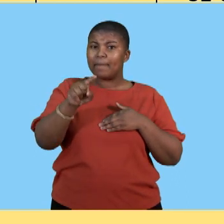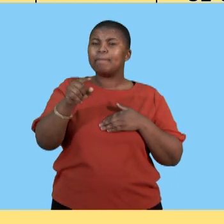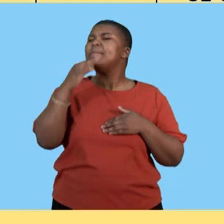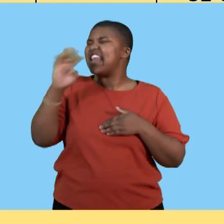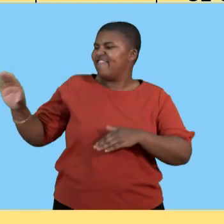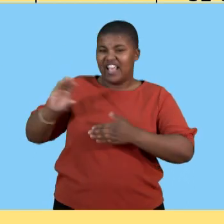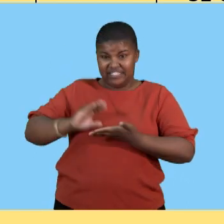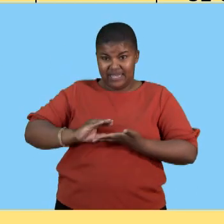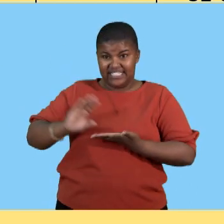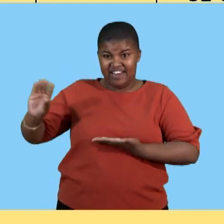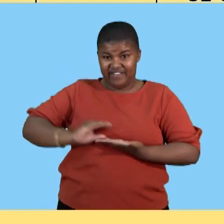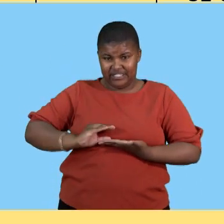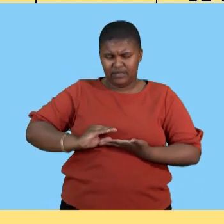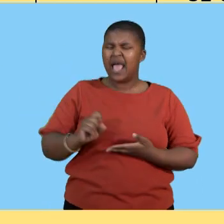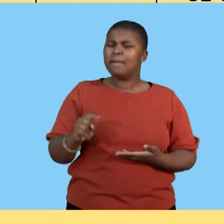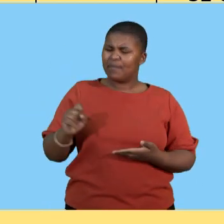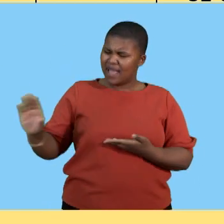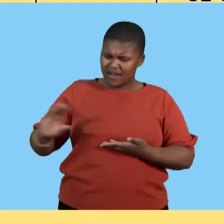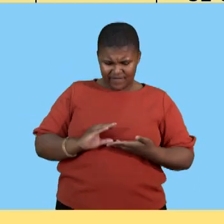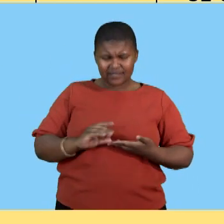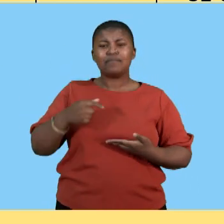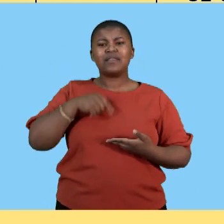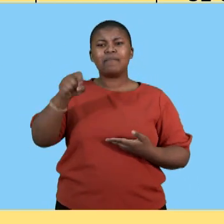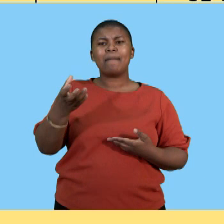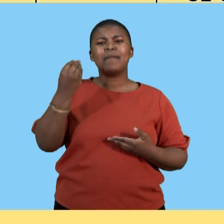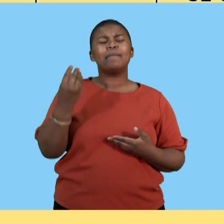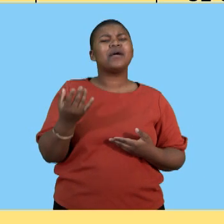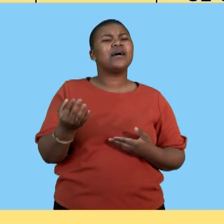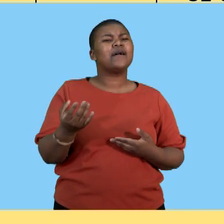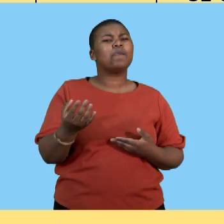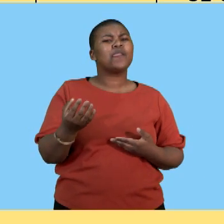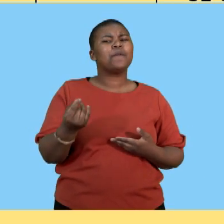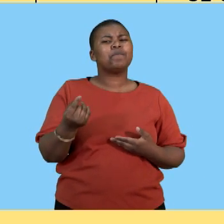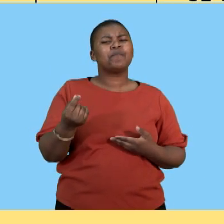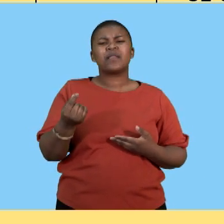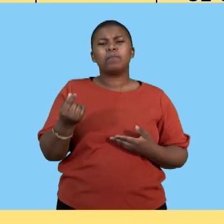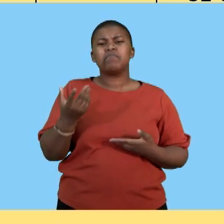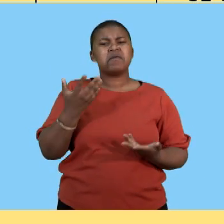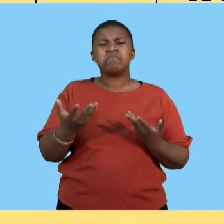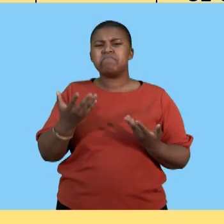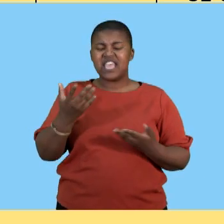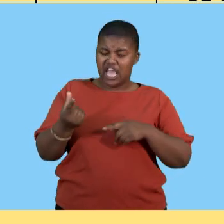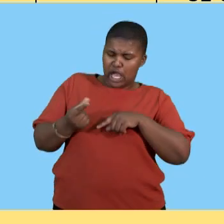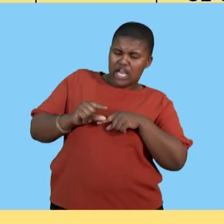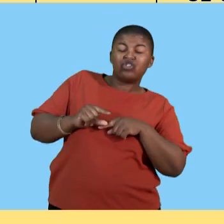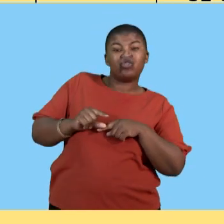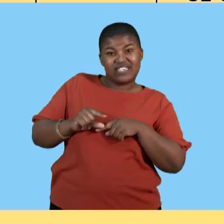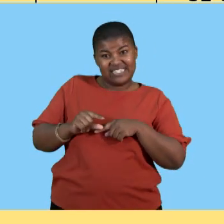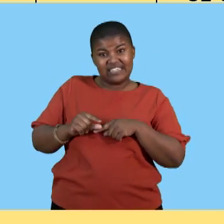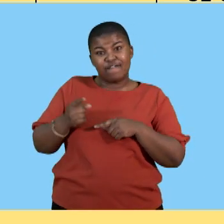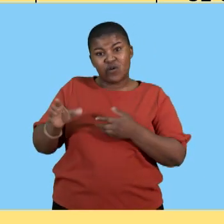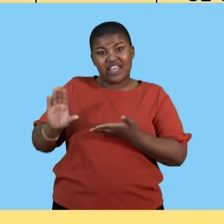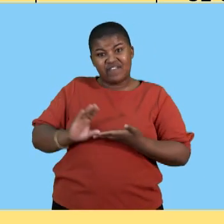is the investment. And on this investment, I must get a return on it, which is the interest